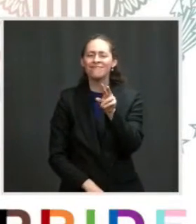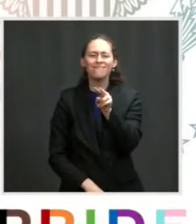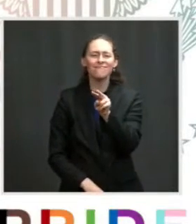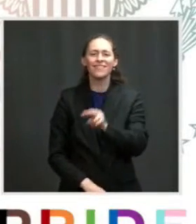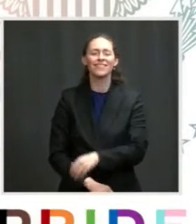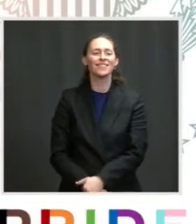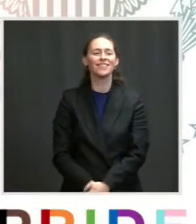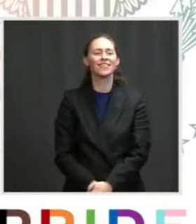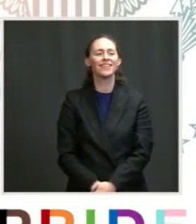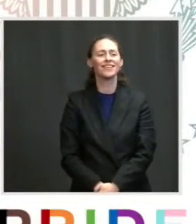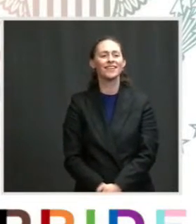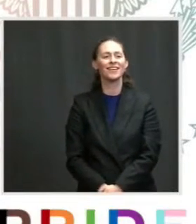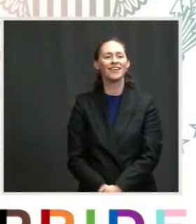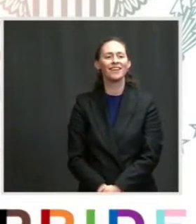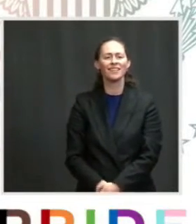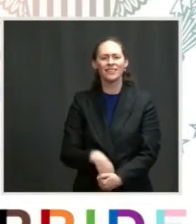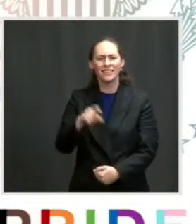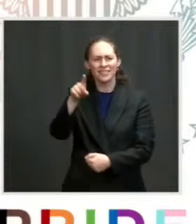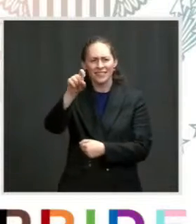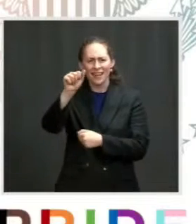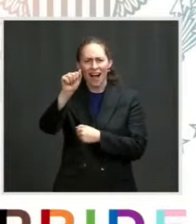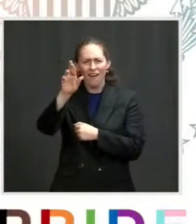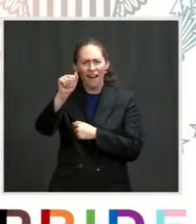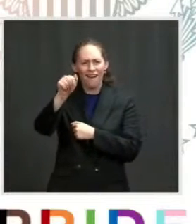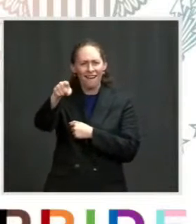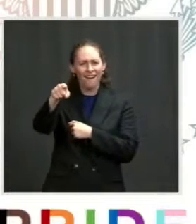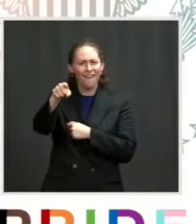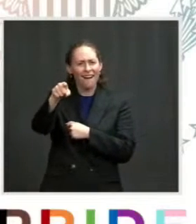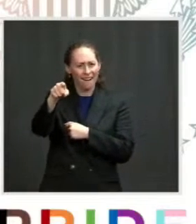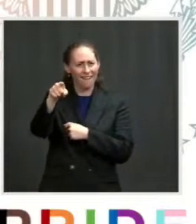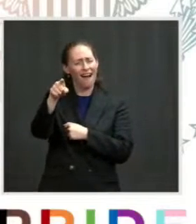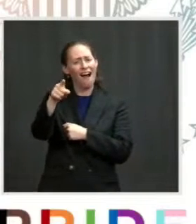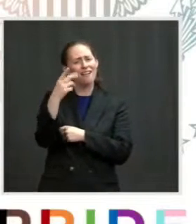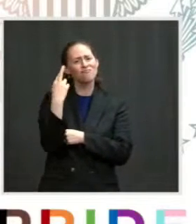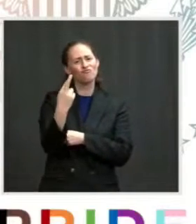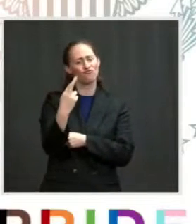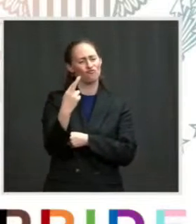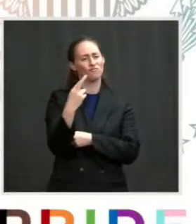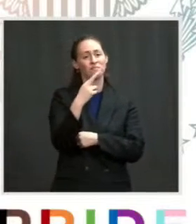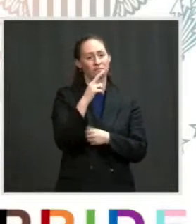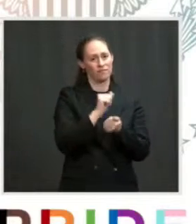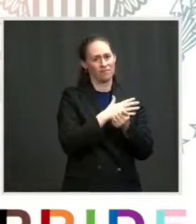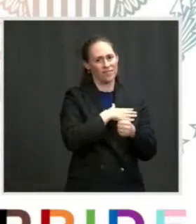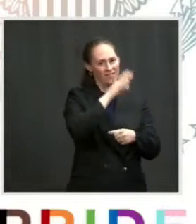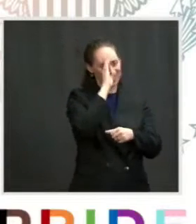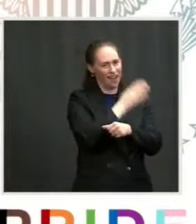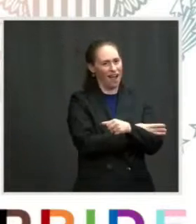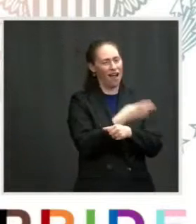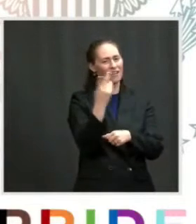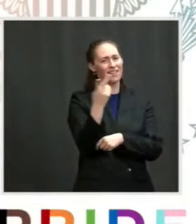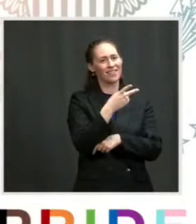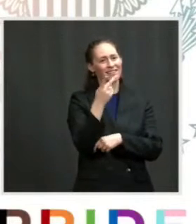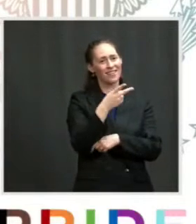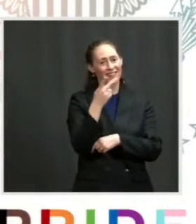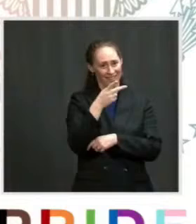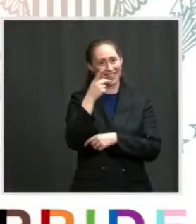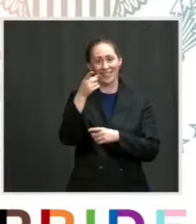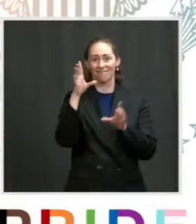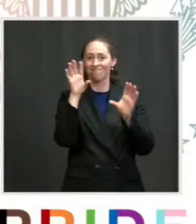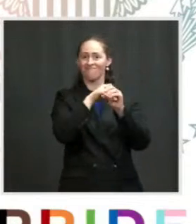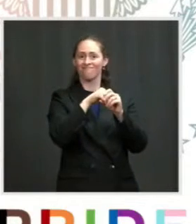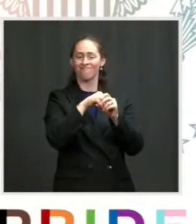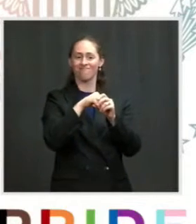Sarah worked closely with my son Bo when he was Attorney General of the state of Delaware and is now serving Delaware as well as one of the first